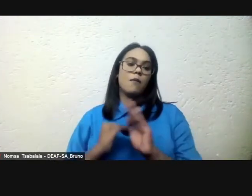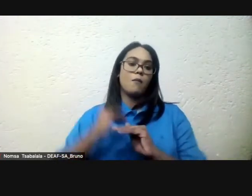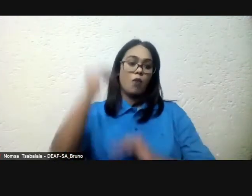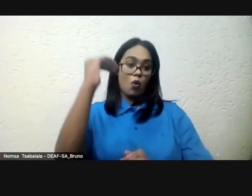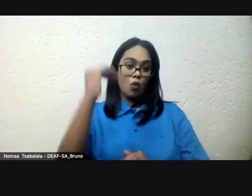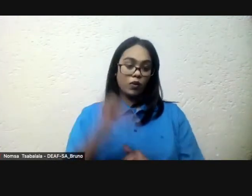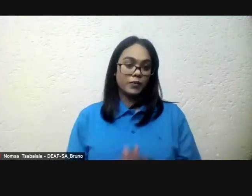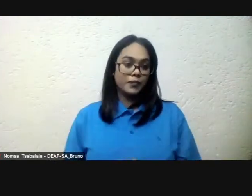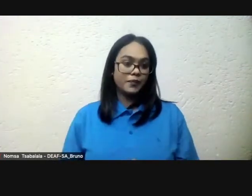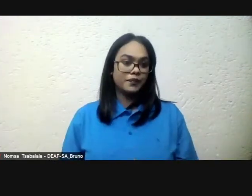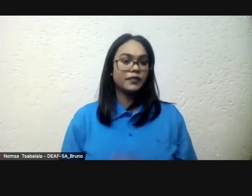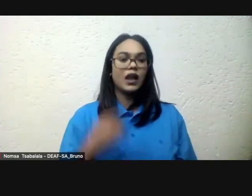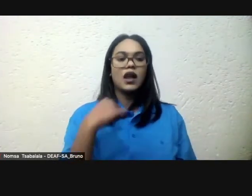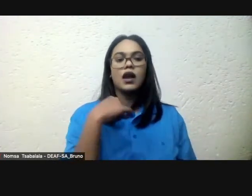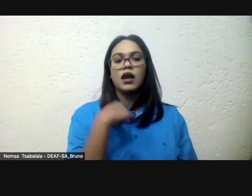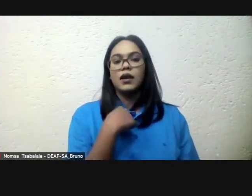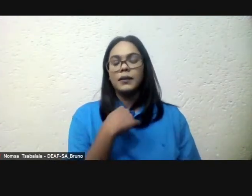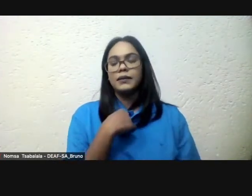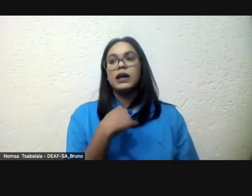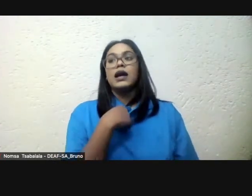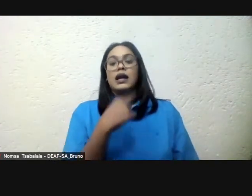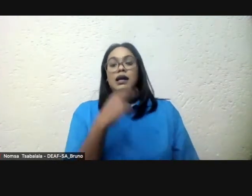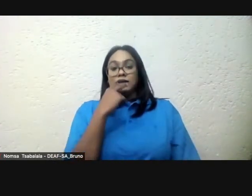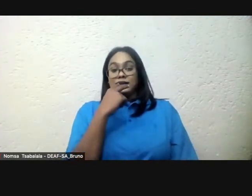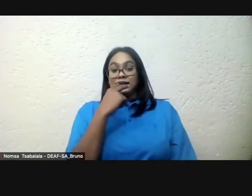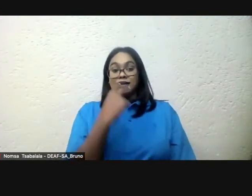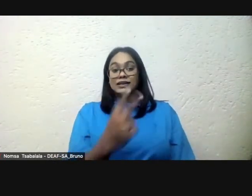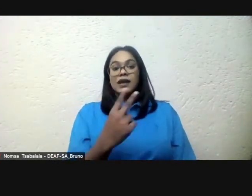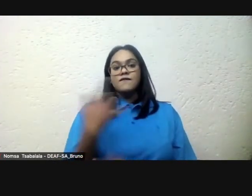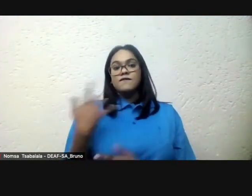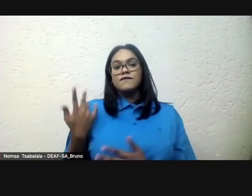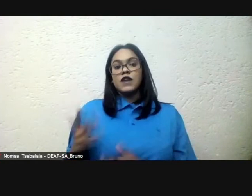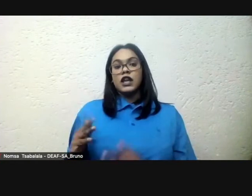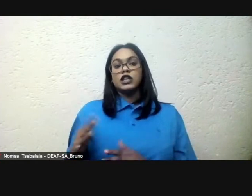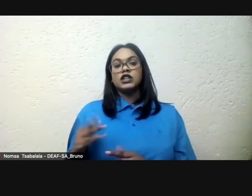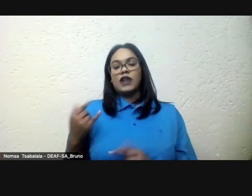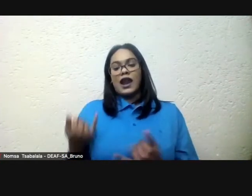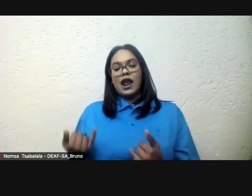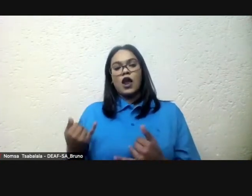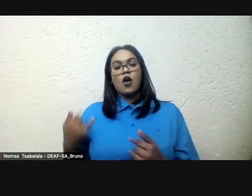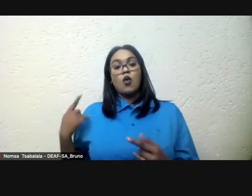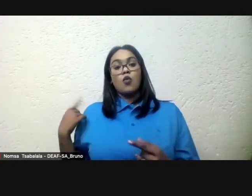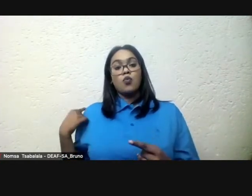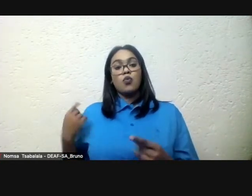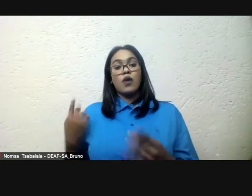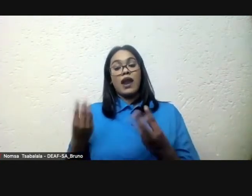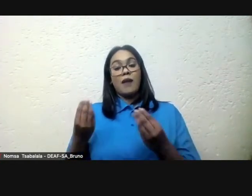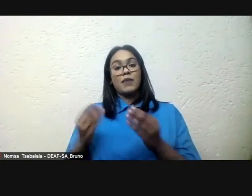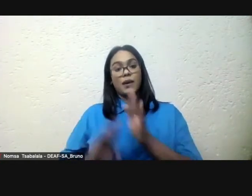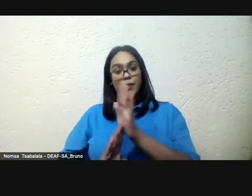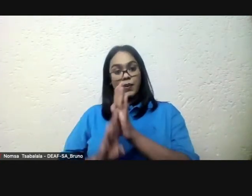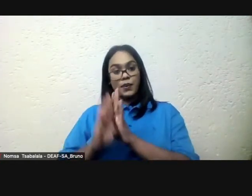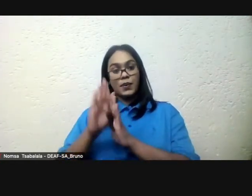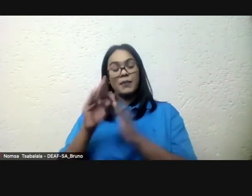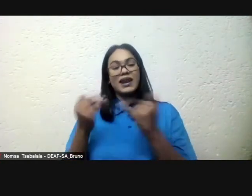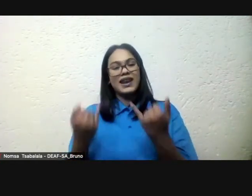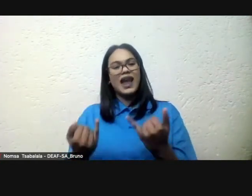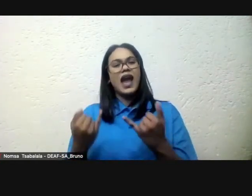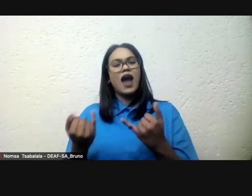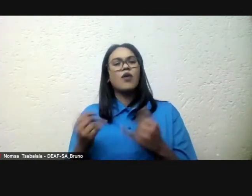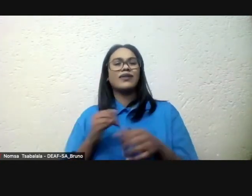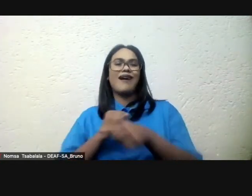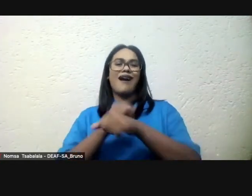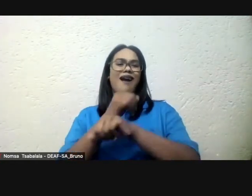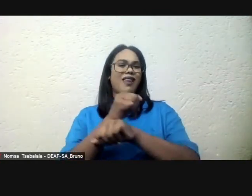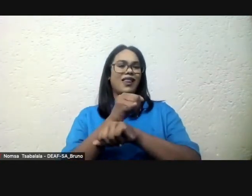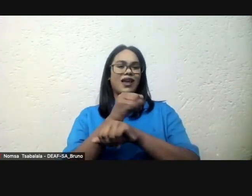severity. I think, as Dr. Groom said earlier, it's too early to say. Our data, tells us a little bit about